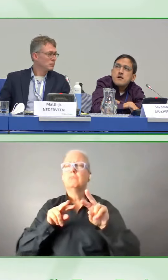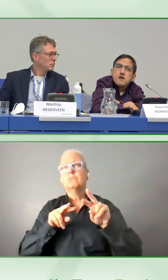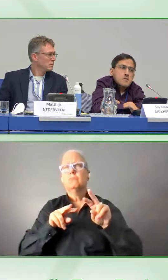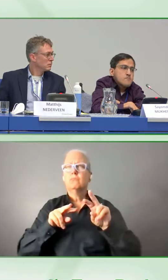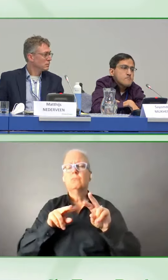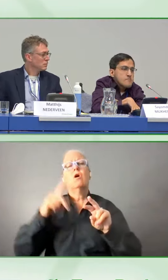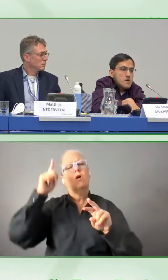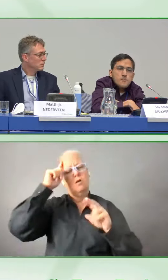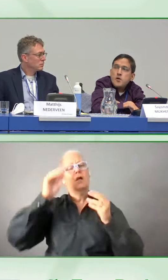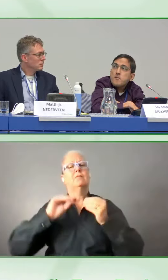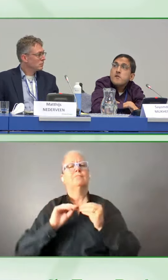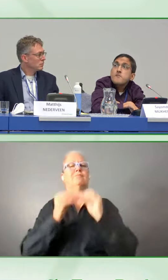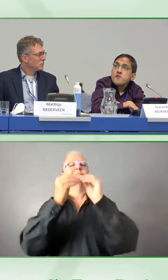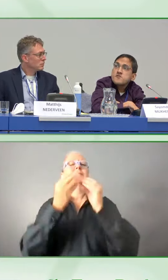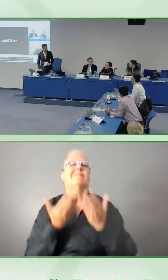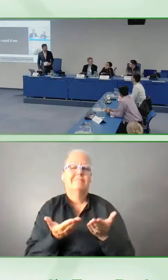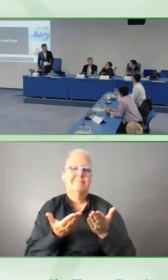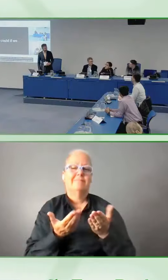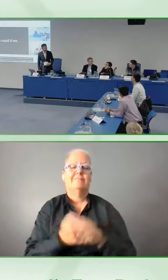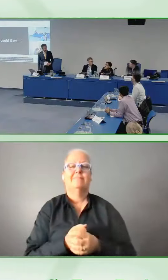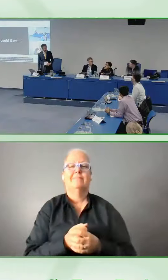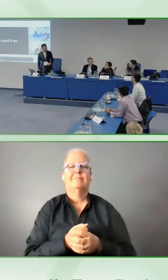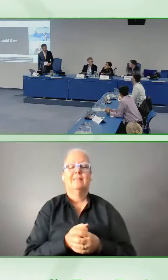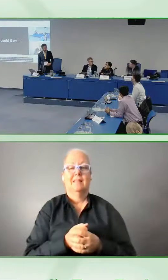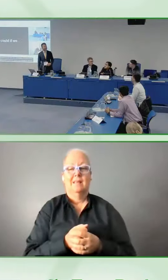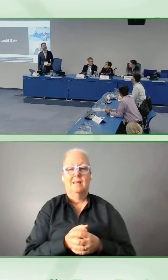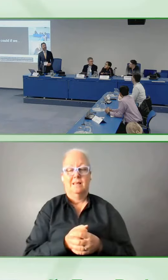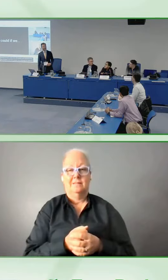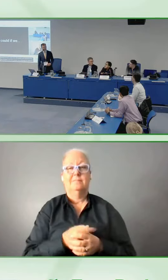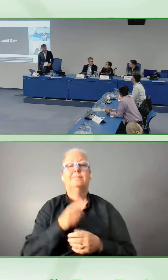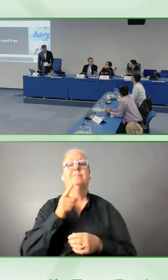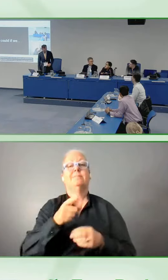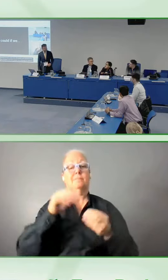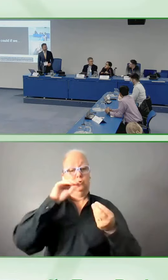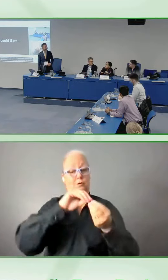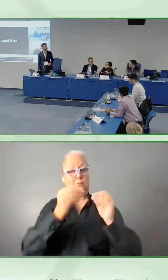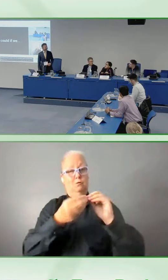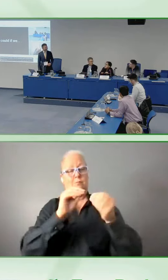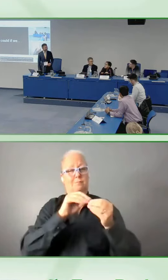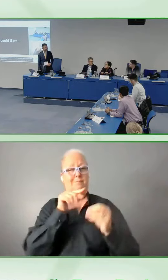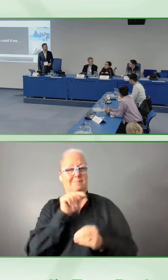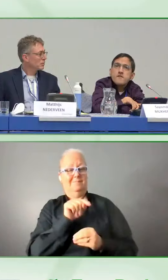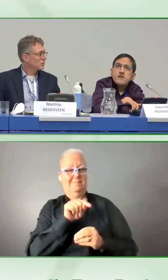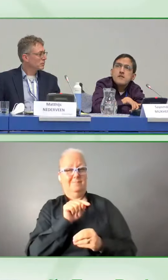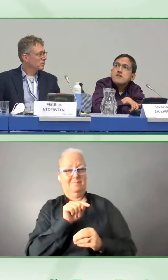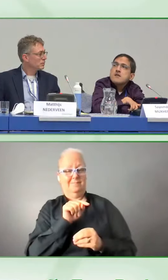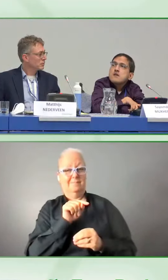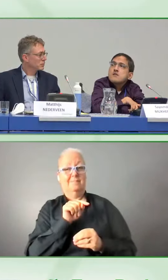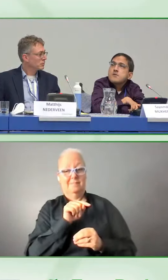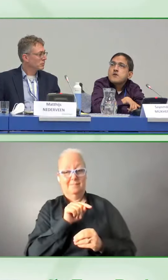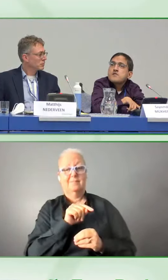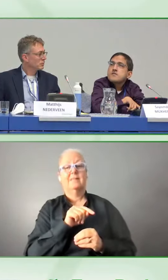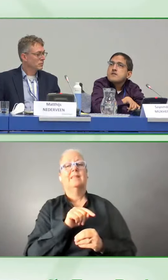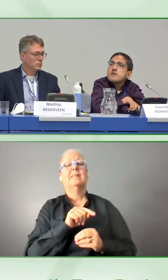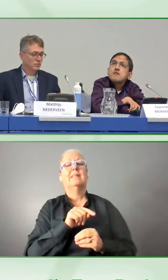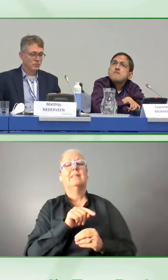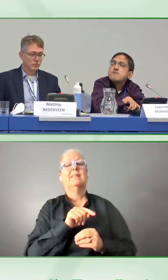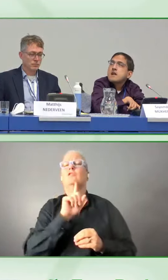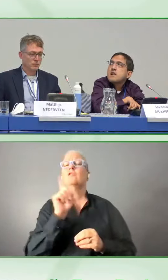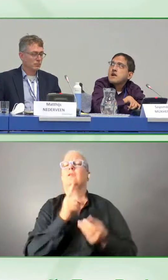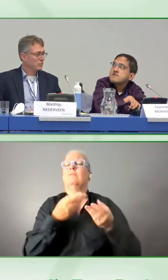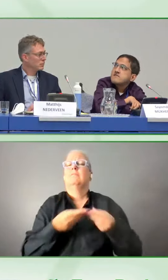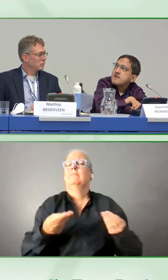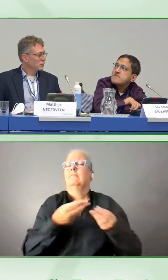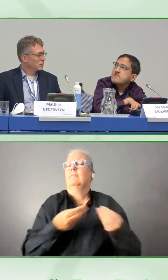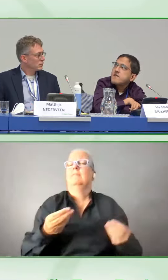Actually, problem worth solving. The thing is that problem worth solving, because